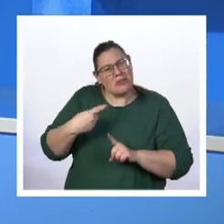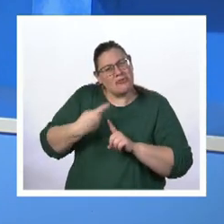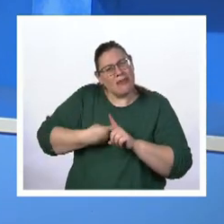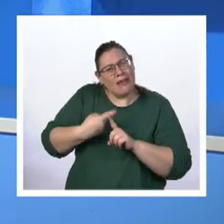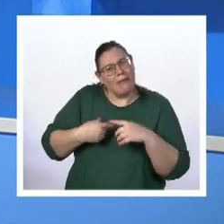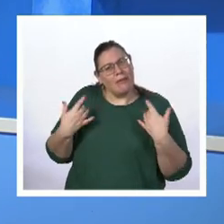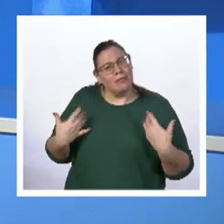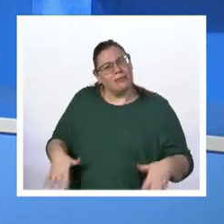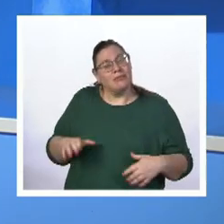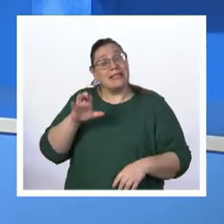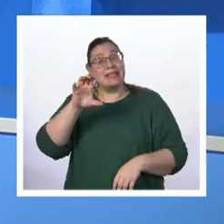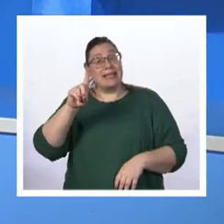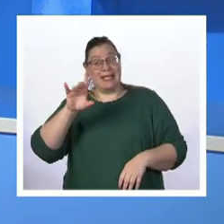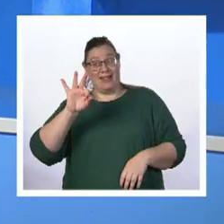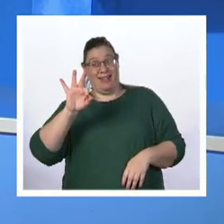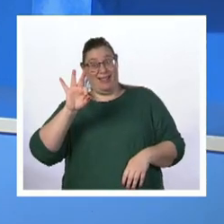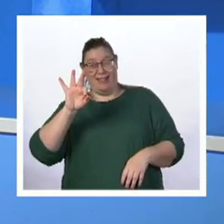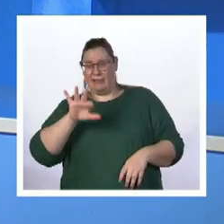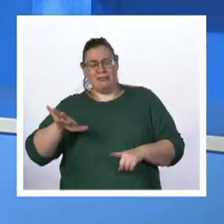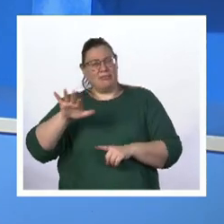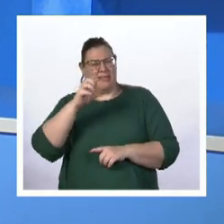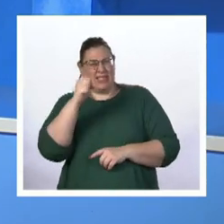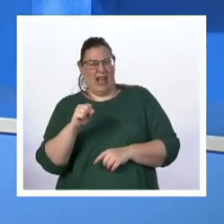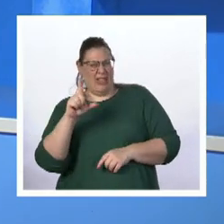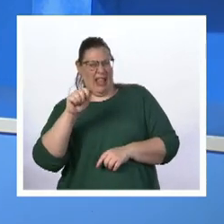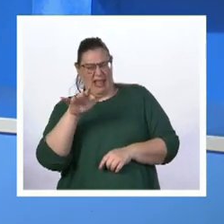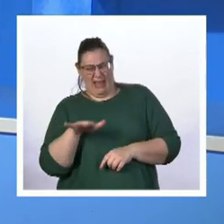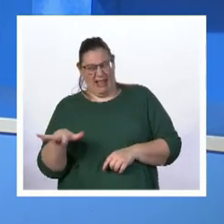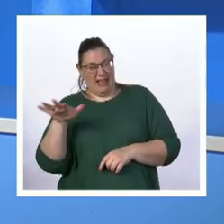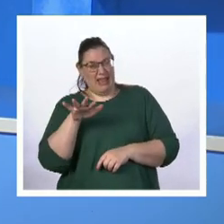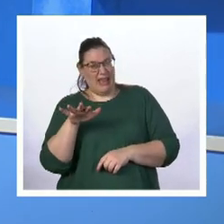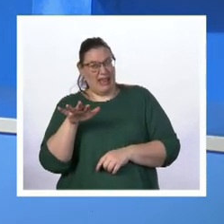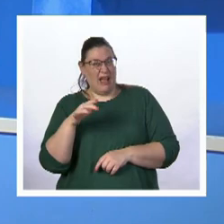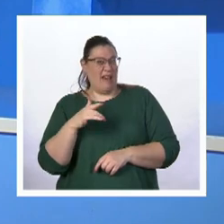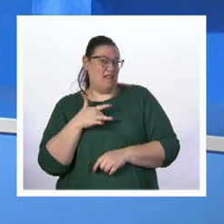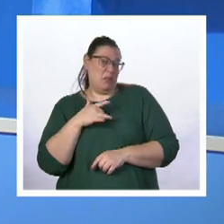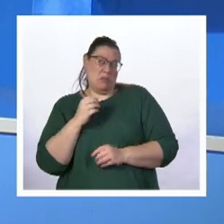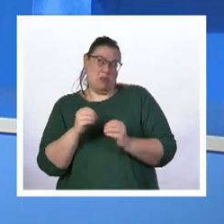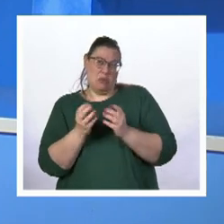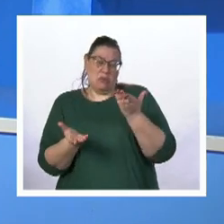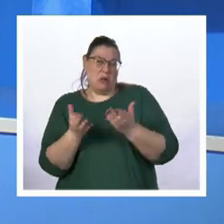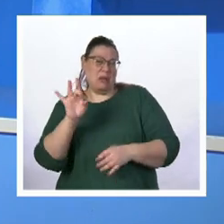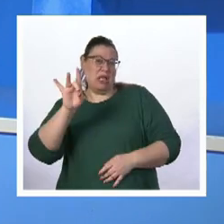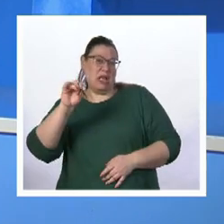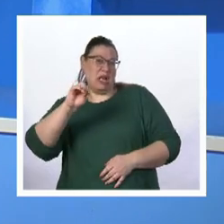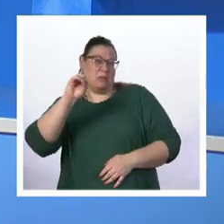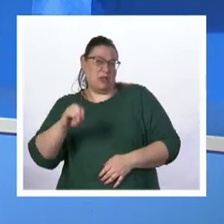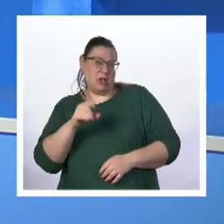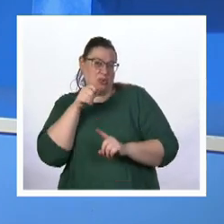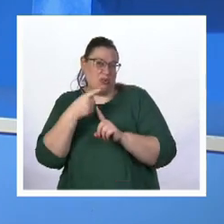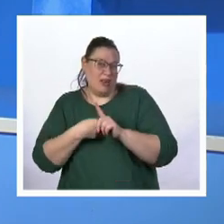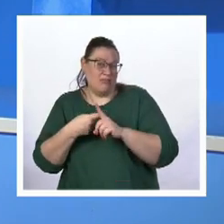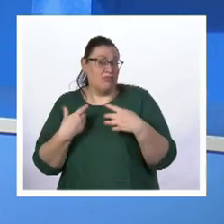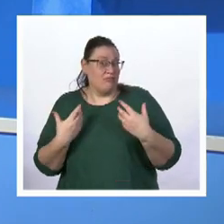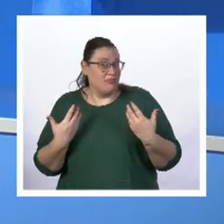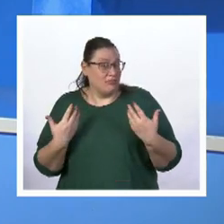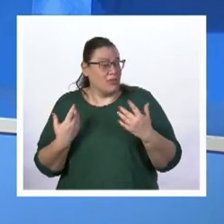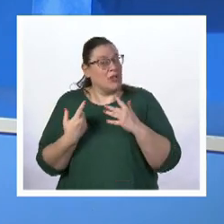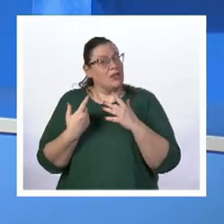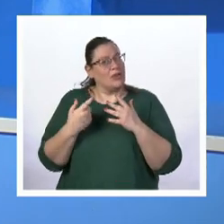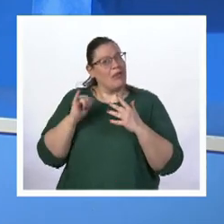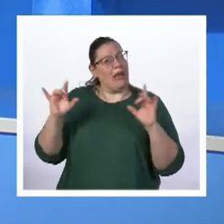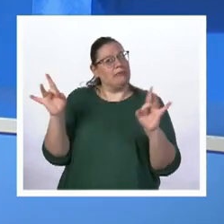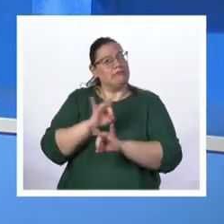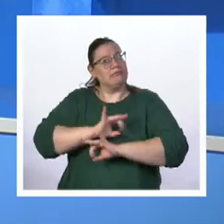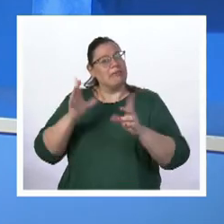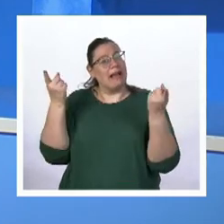In CD9 and other parts of LA, South LA, that number's probably 80%. Mm. So going into this crisis, I think the